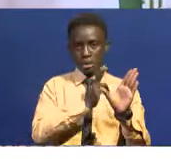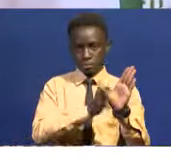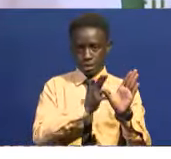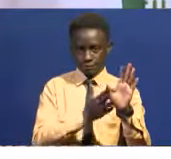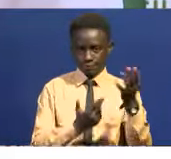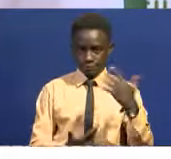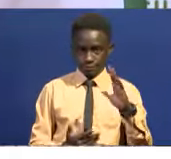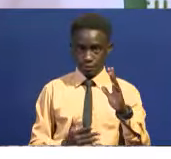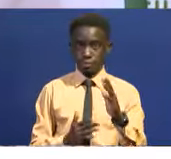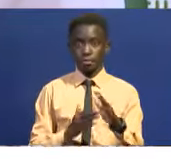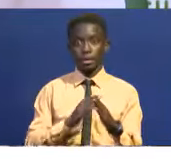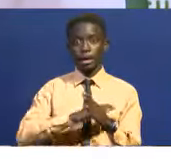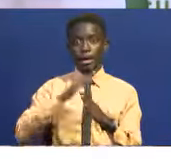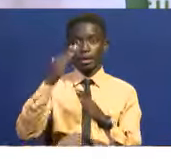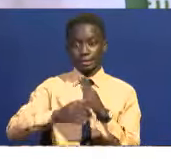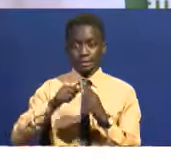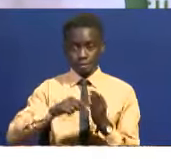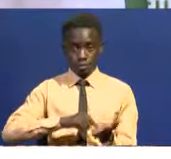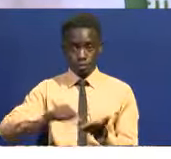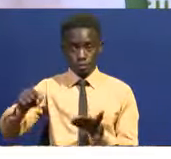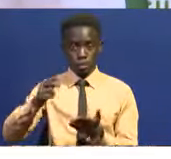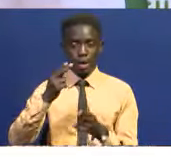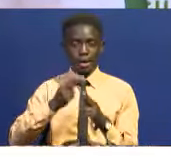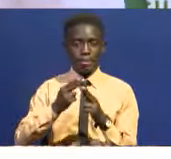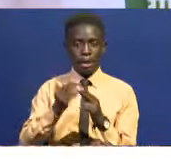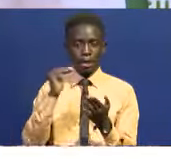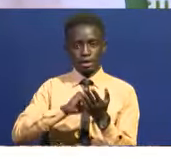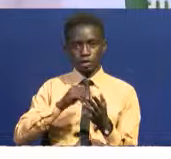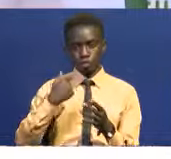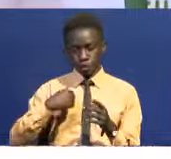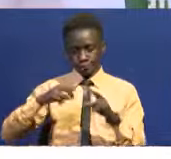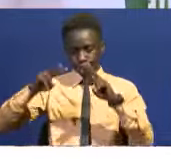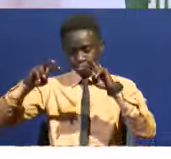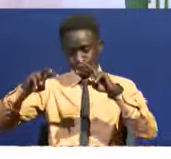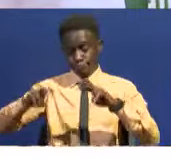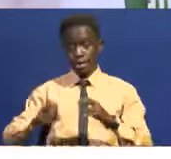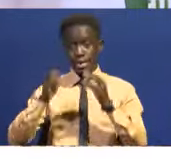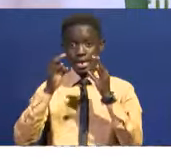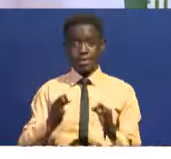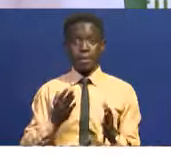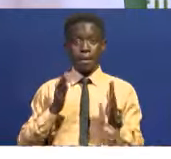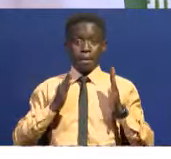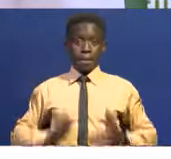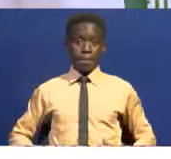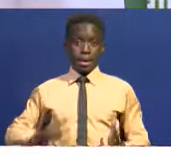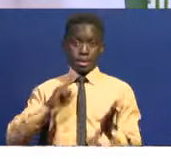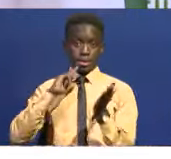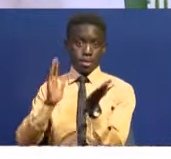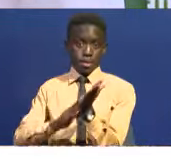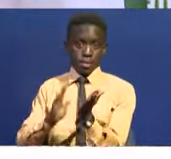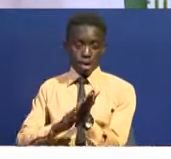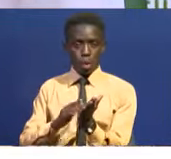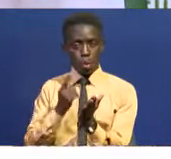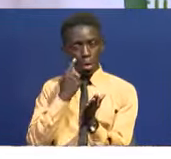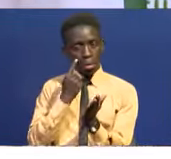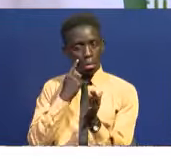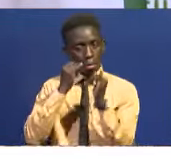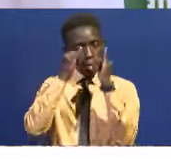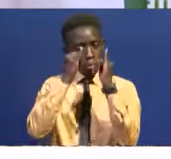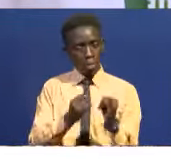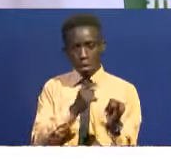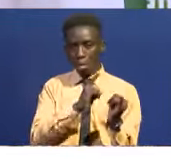names shall be relooked into. If somebody has made any comment, we shall look at the comment made on each individual. If